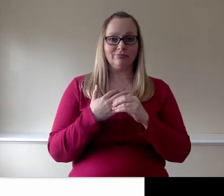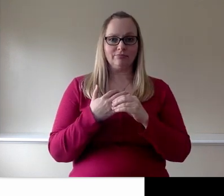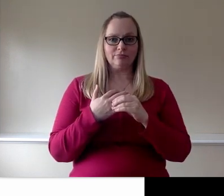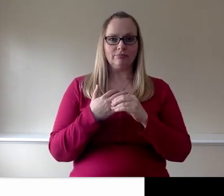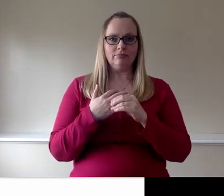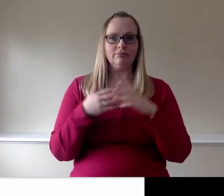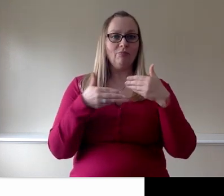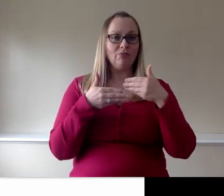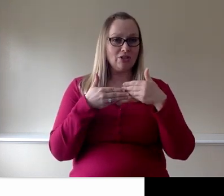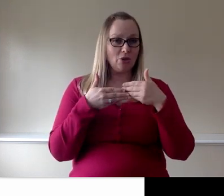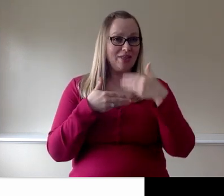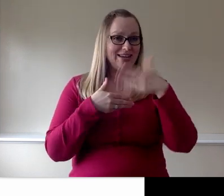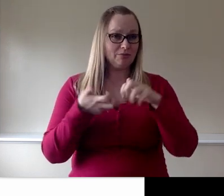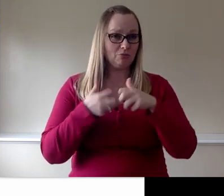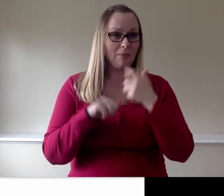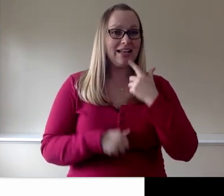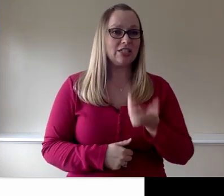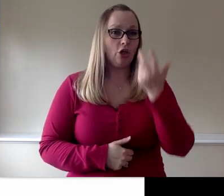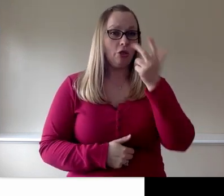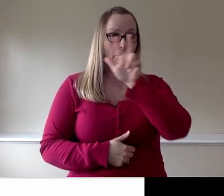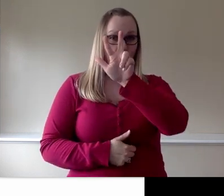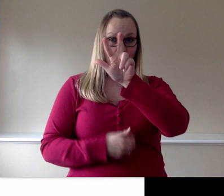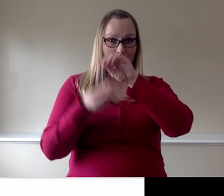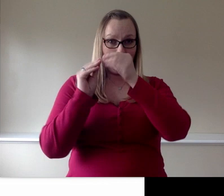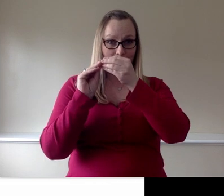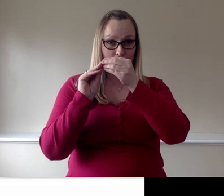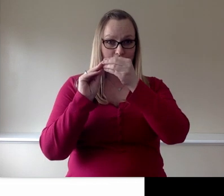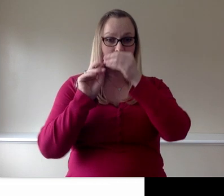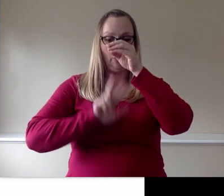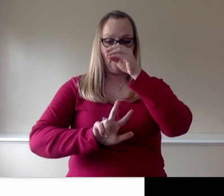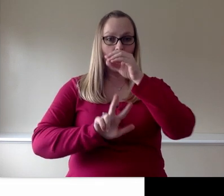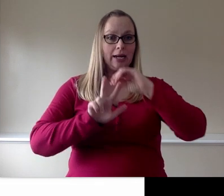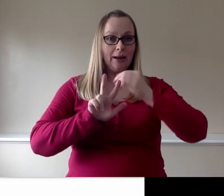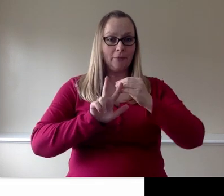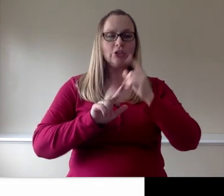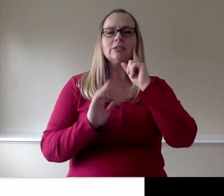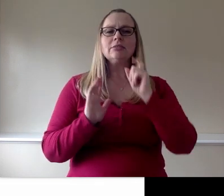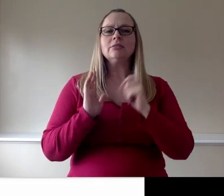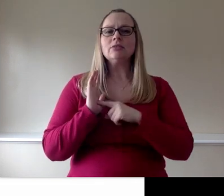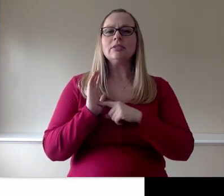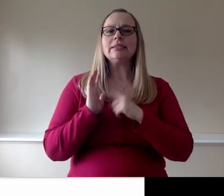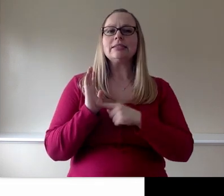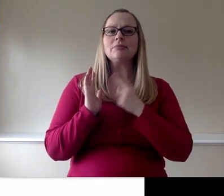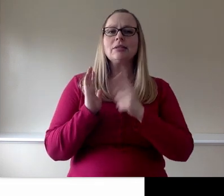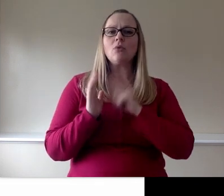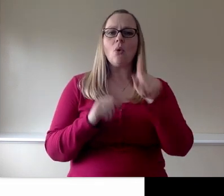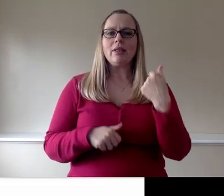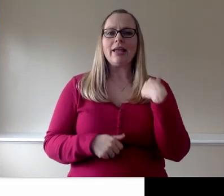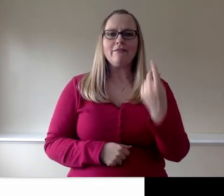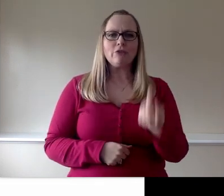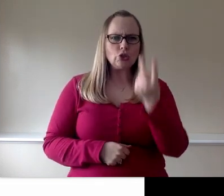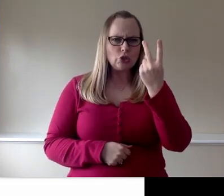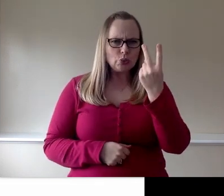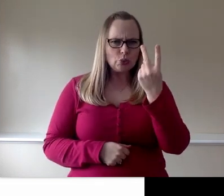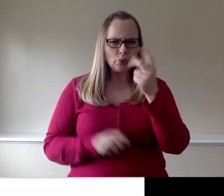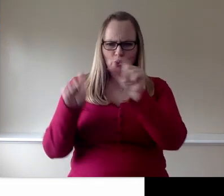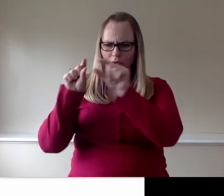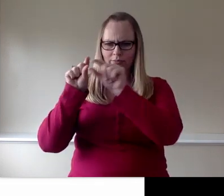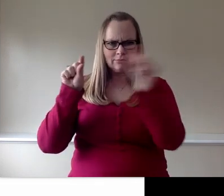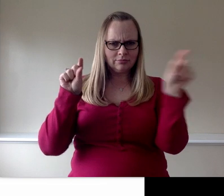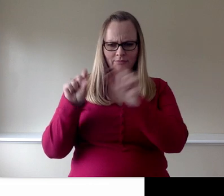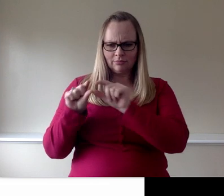problem, when there's 3 numbers on the bottom, sometimes I'm seeing that there are only 2 answer lines. Now,